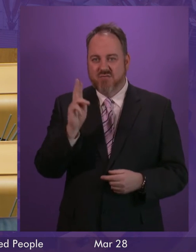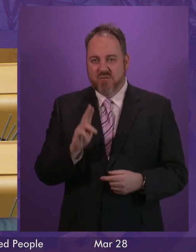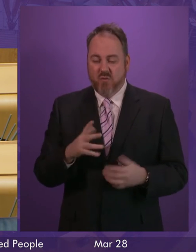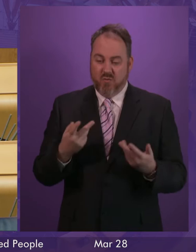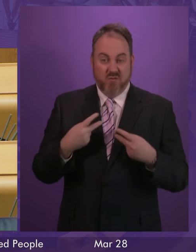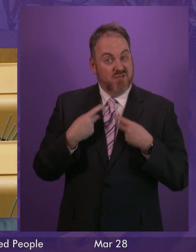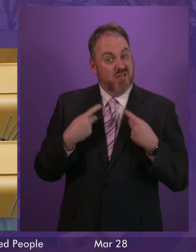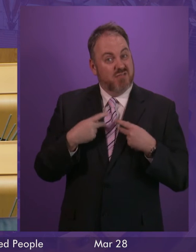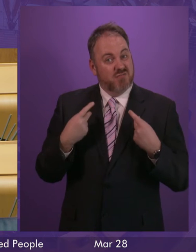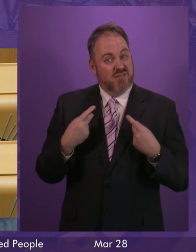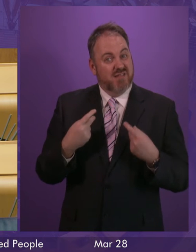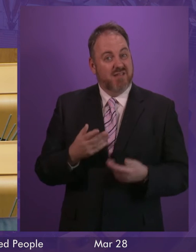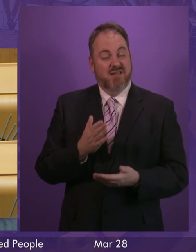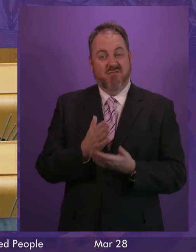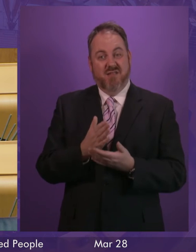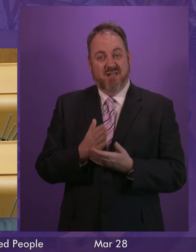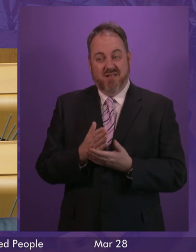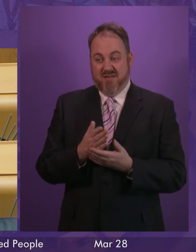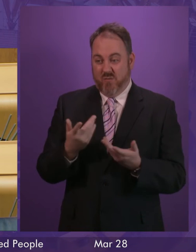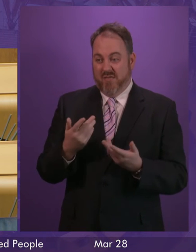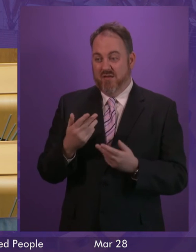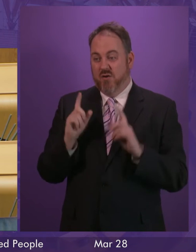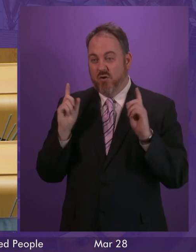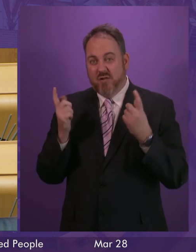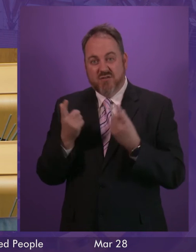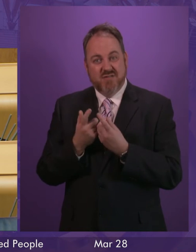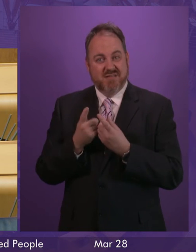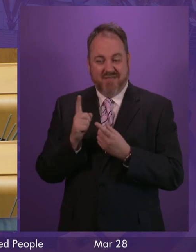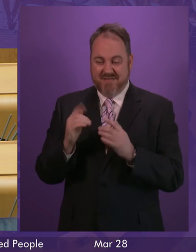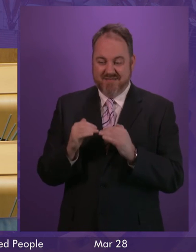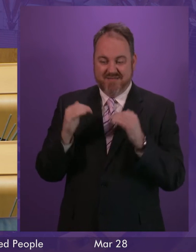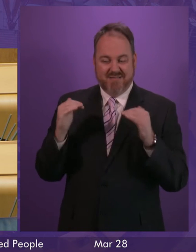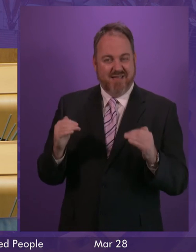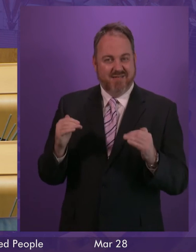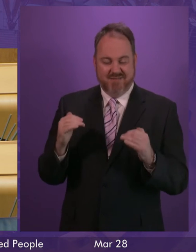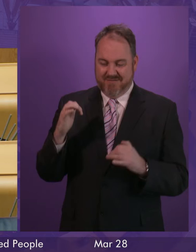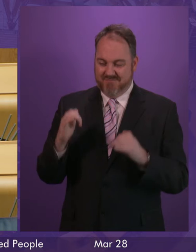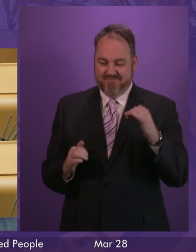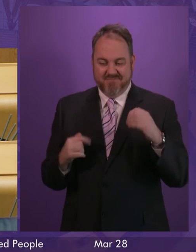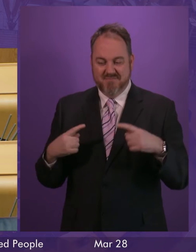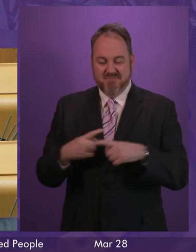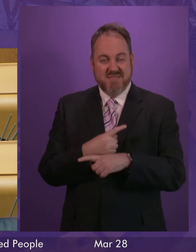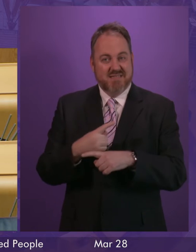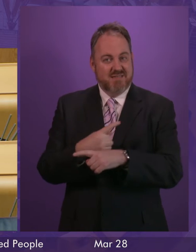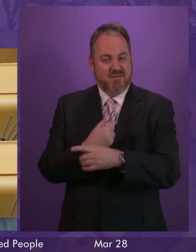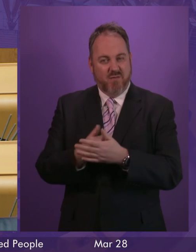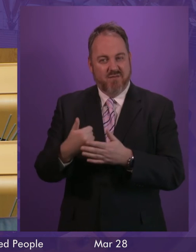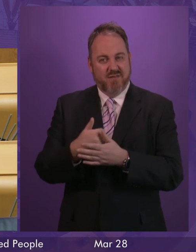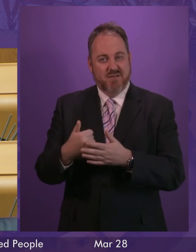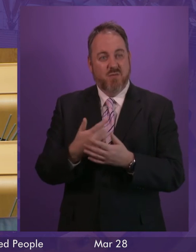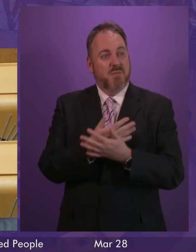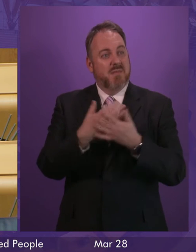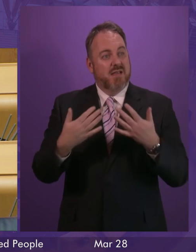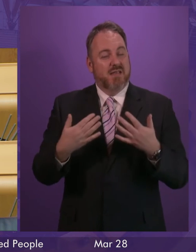on into further and higher education. There are many young people right across Scotland with